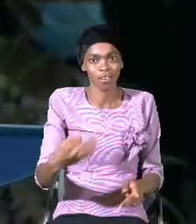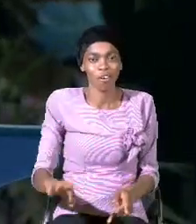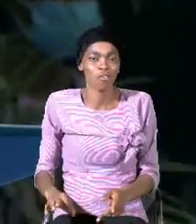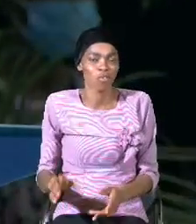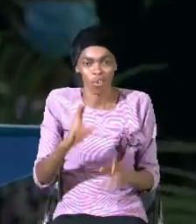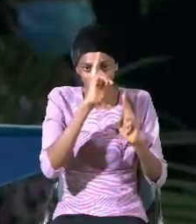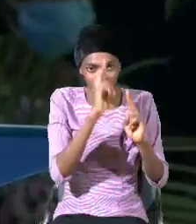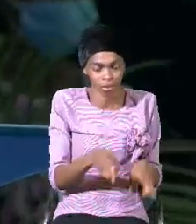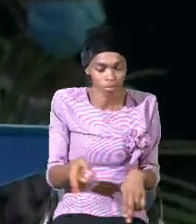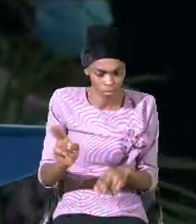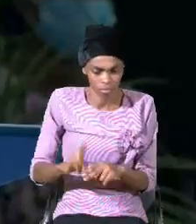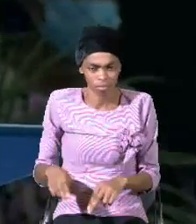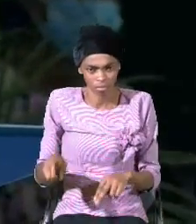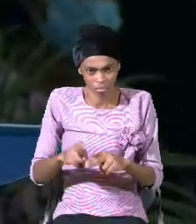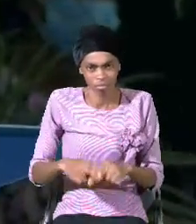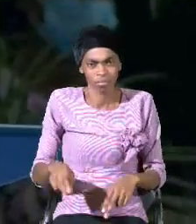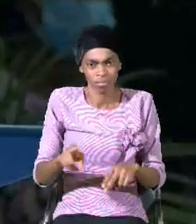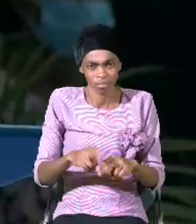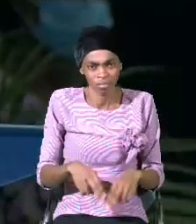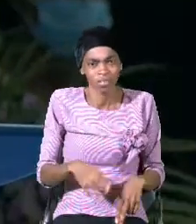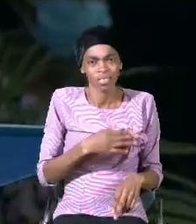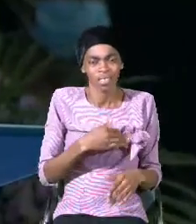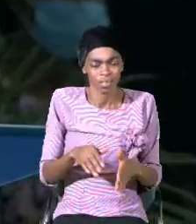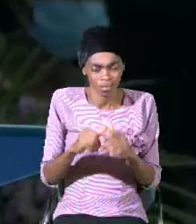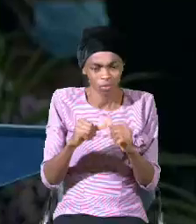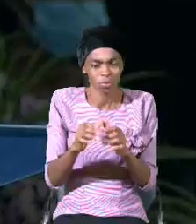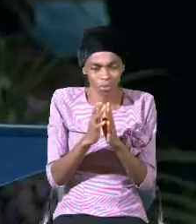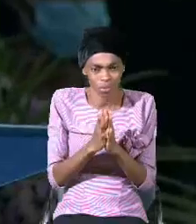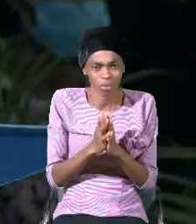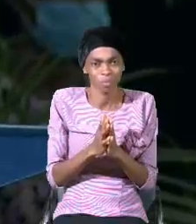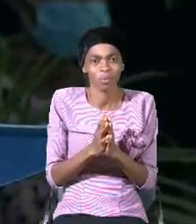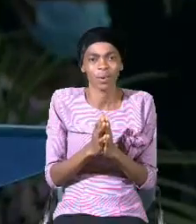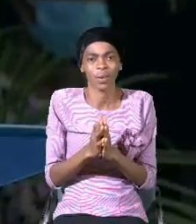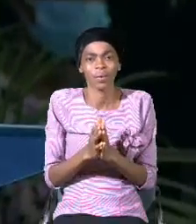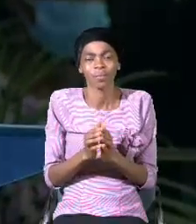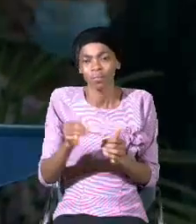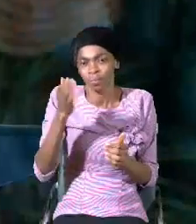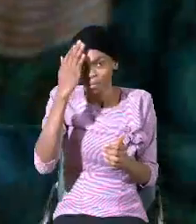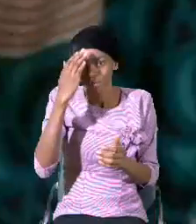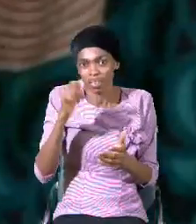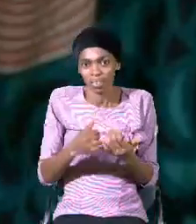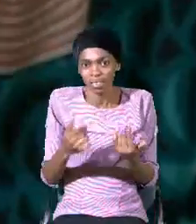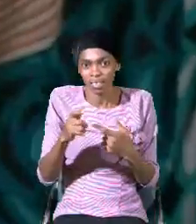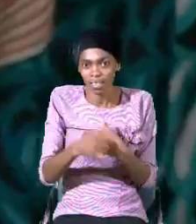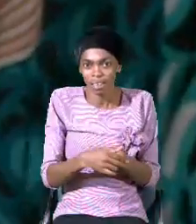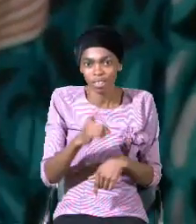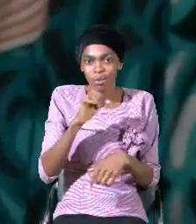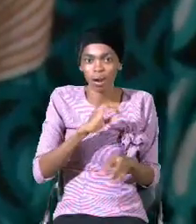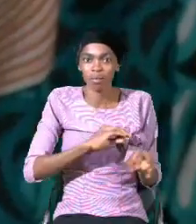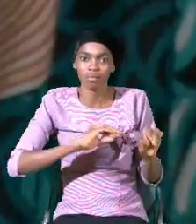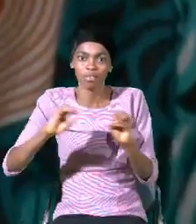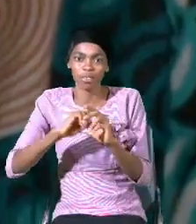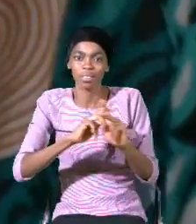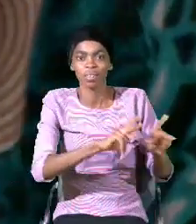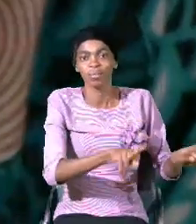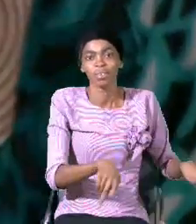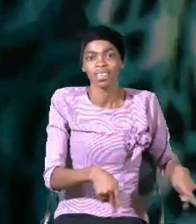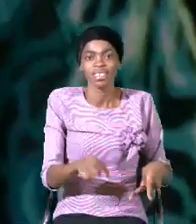Remember, you have been told that today you are moving to a place of honor. Make sure you sit